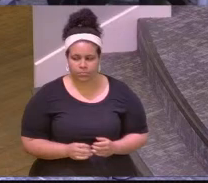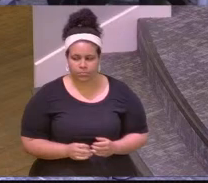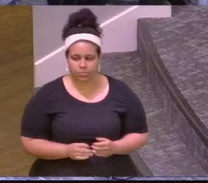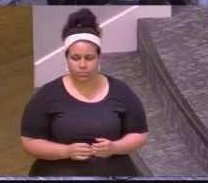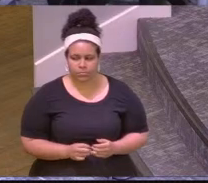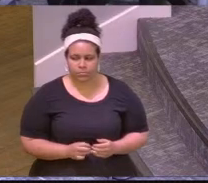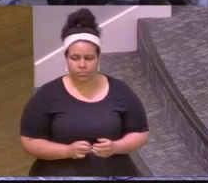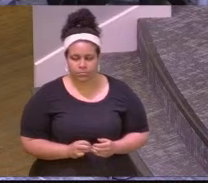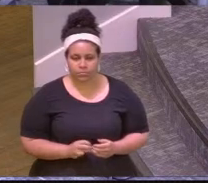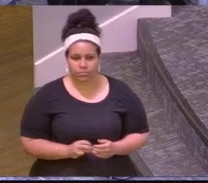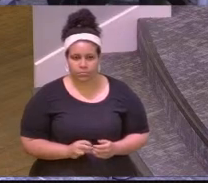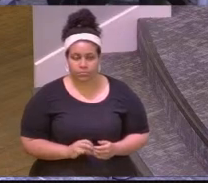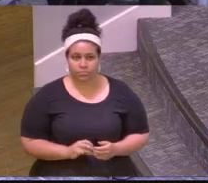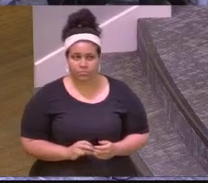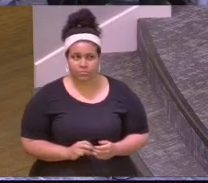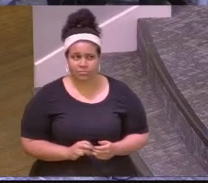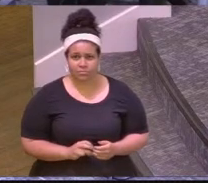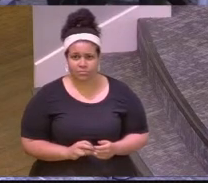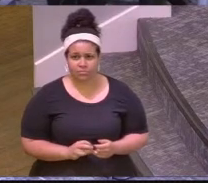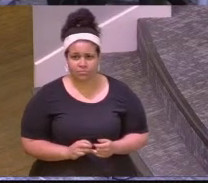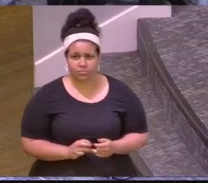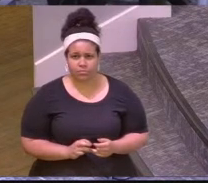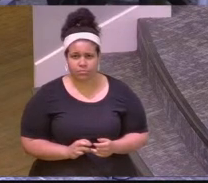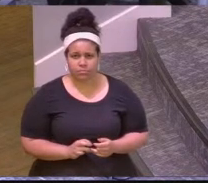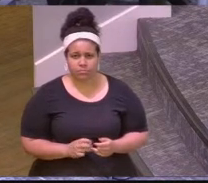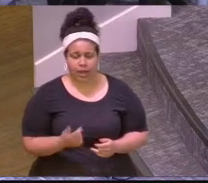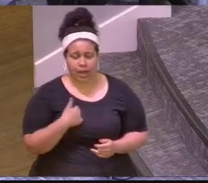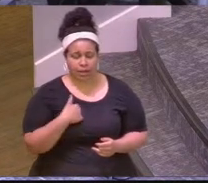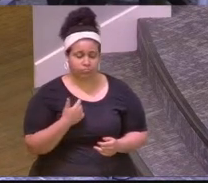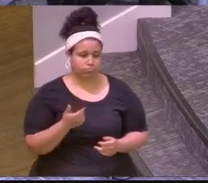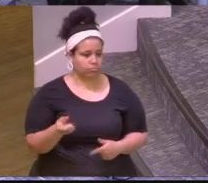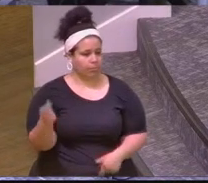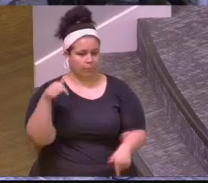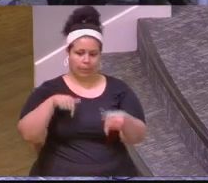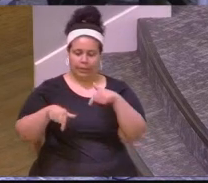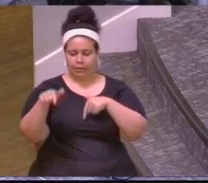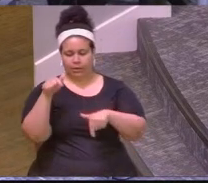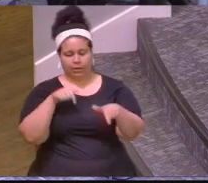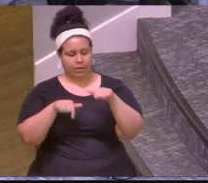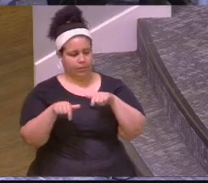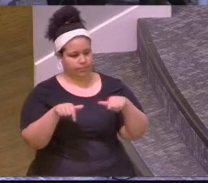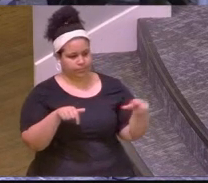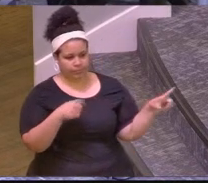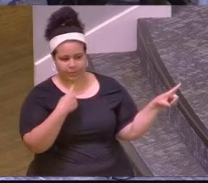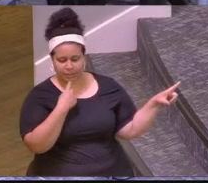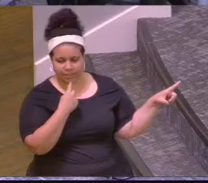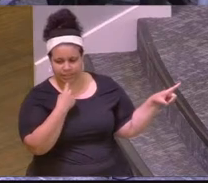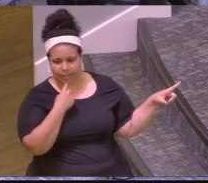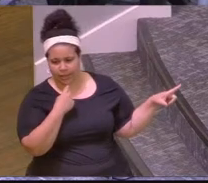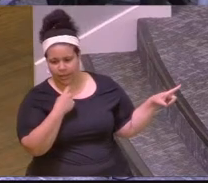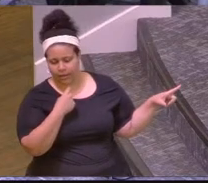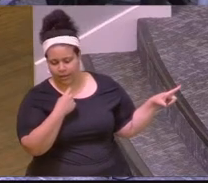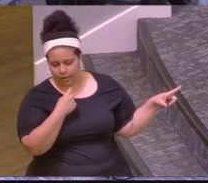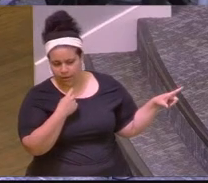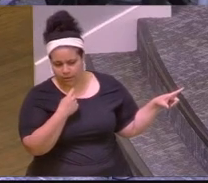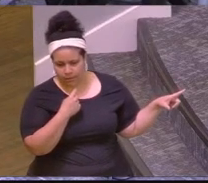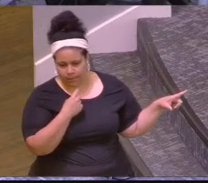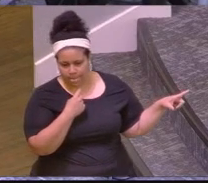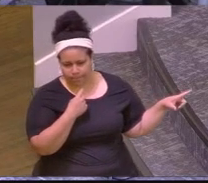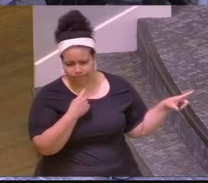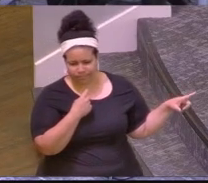Yeah, I want to back up just what Linda just said. I mean, I think we've gotten a lot of input, but the trouble with